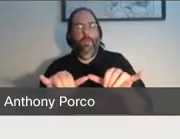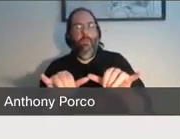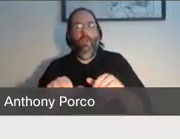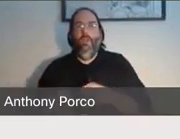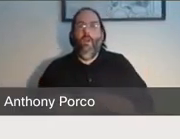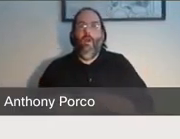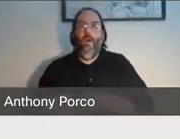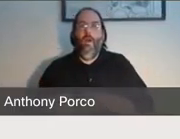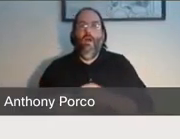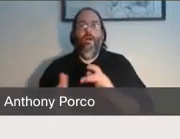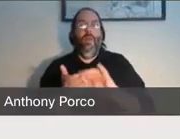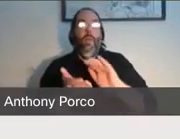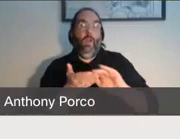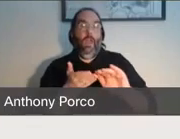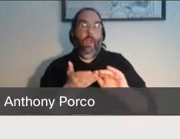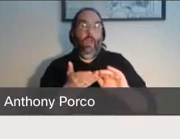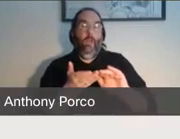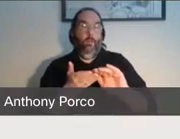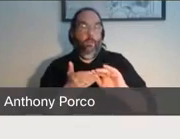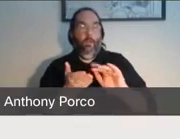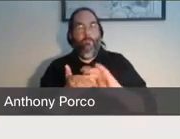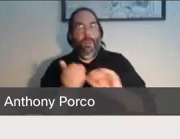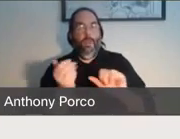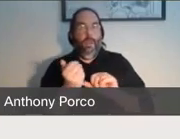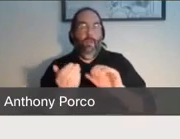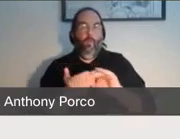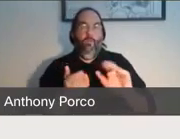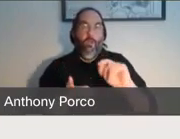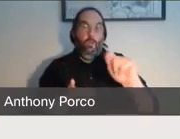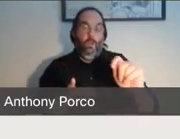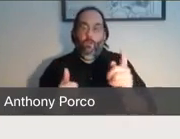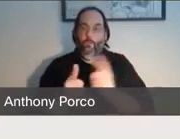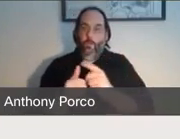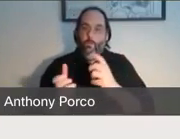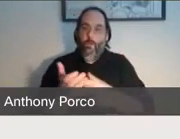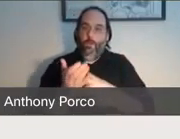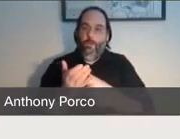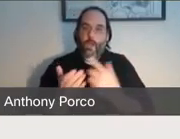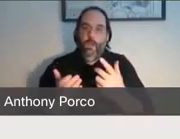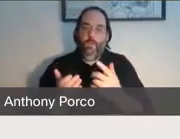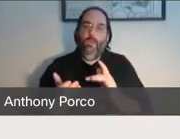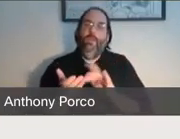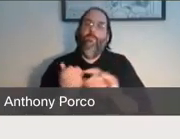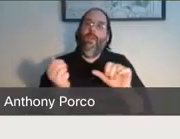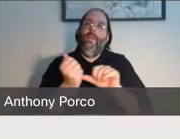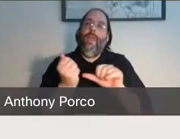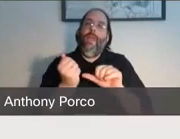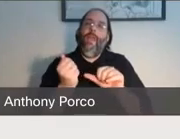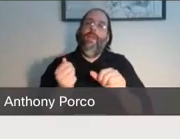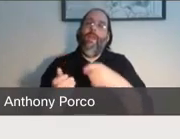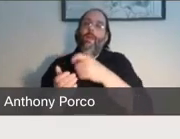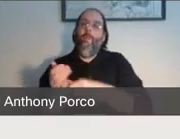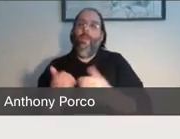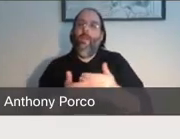the Medicaid Waiver Unit, the first one that I'd like to discuss is Medicaid billing and prior